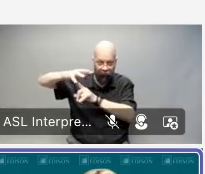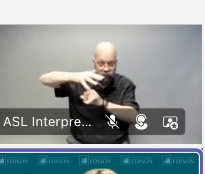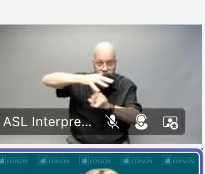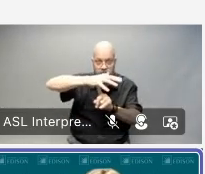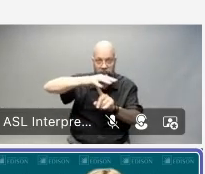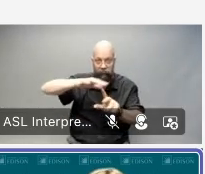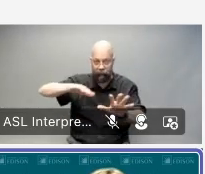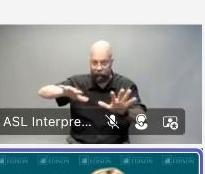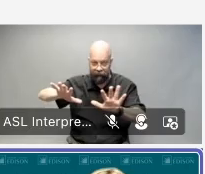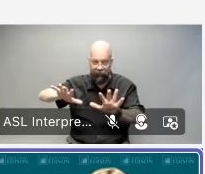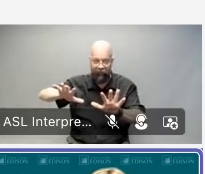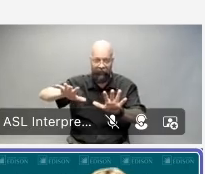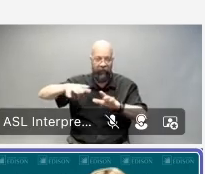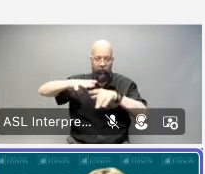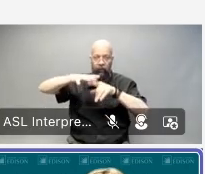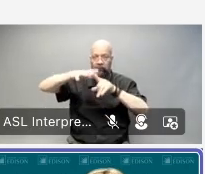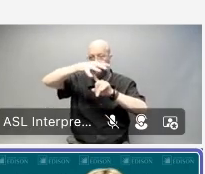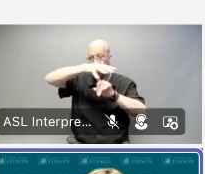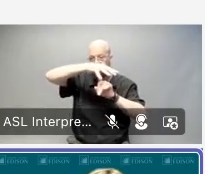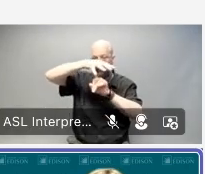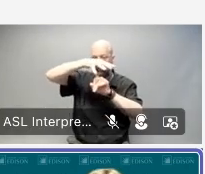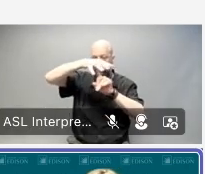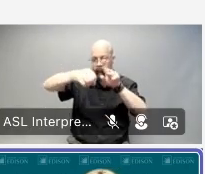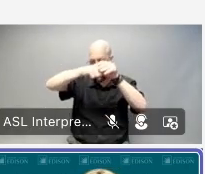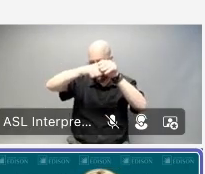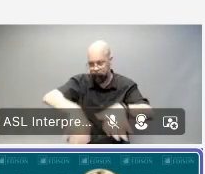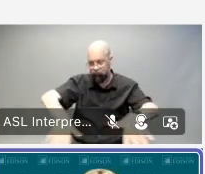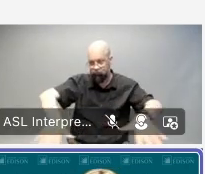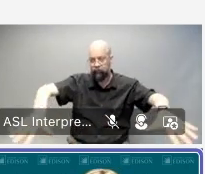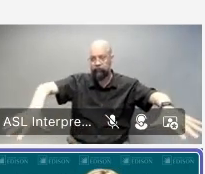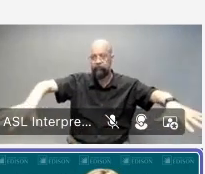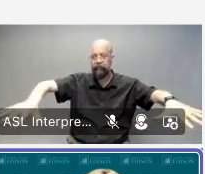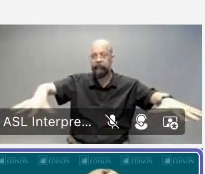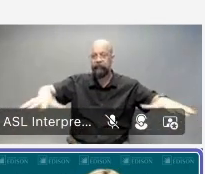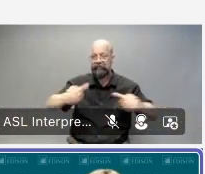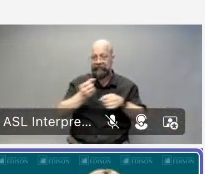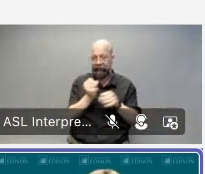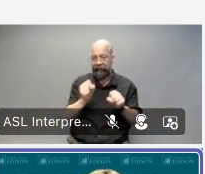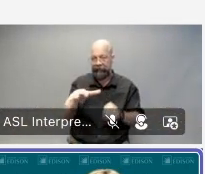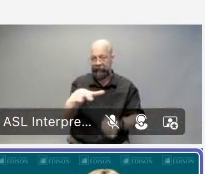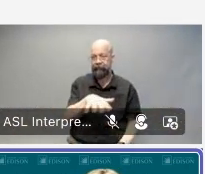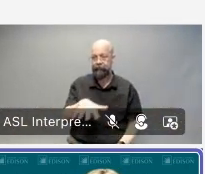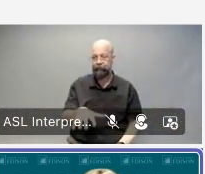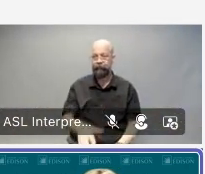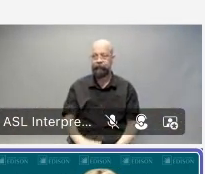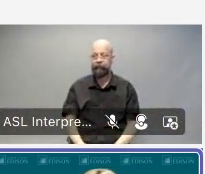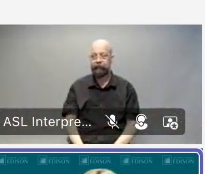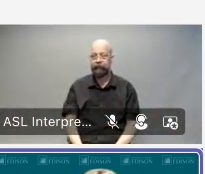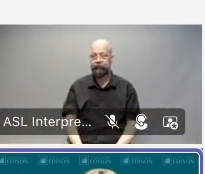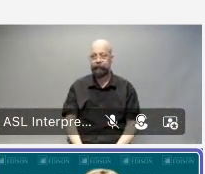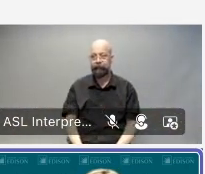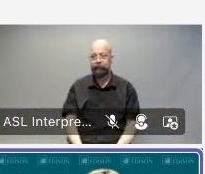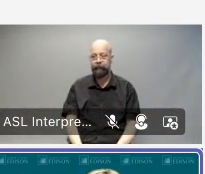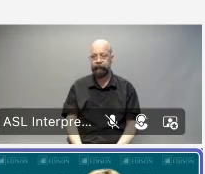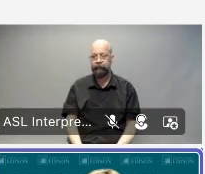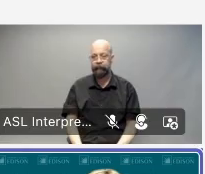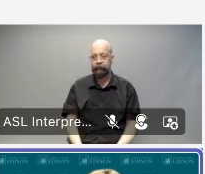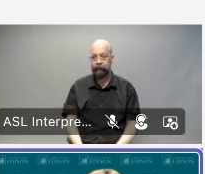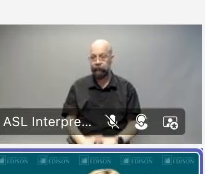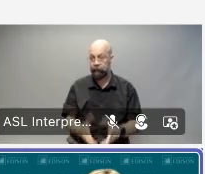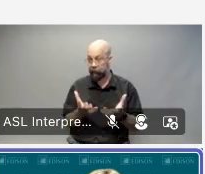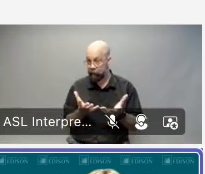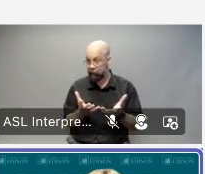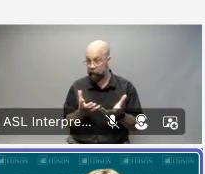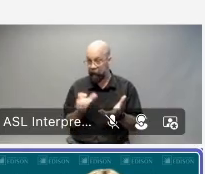plans and drop safely within our infrastructure. So thank you for that question. And if there are any other questions regarding the